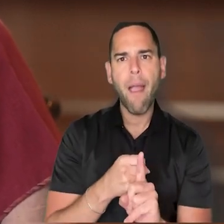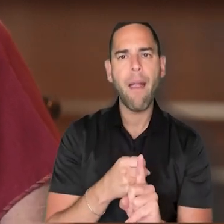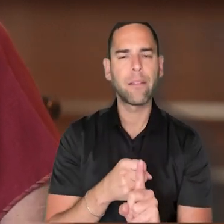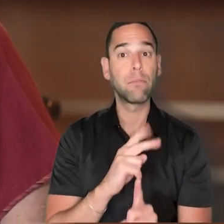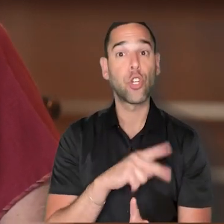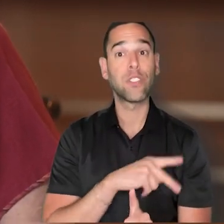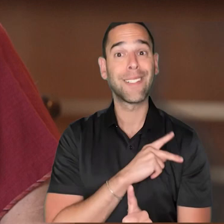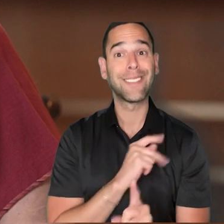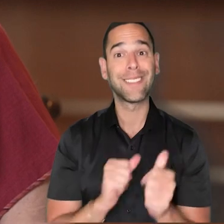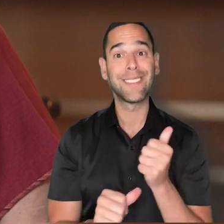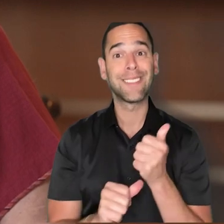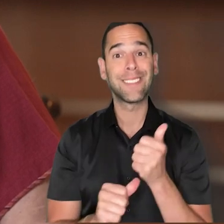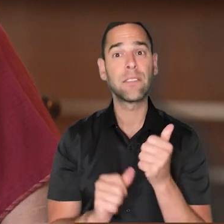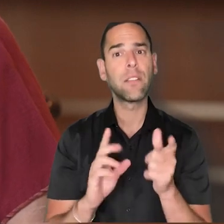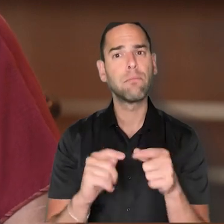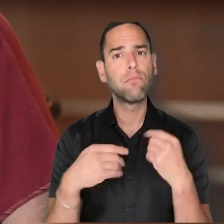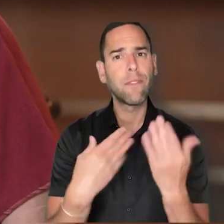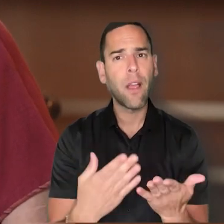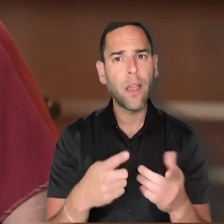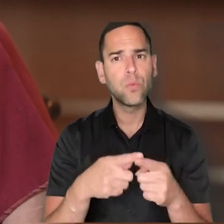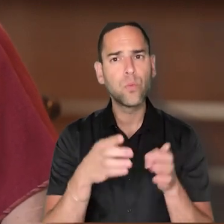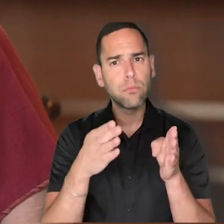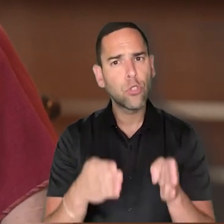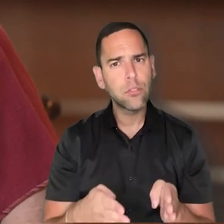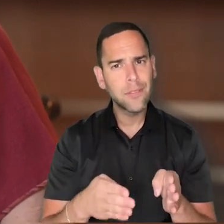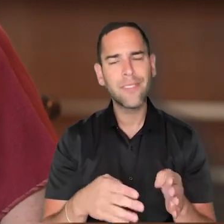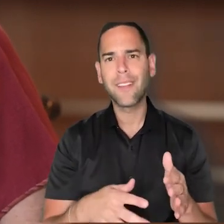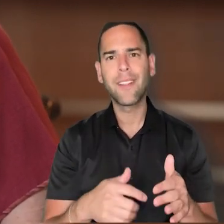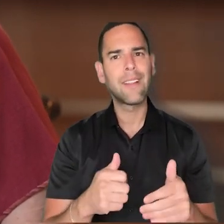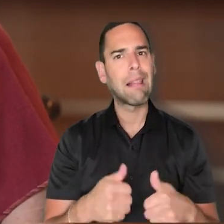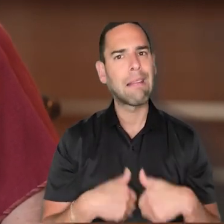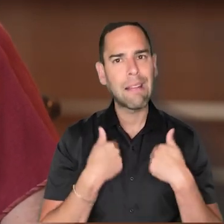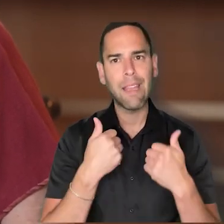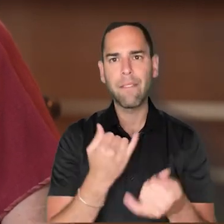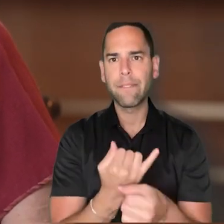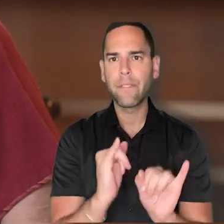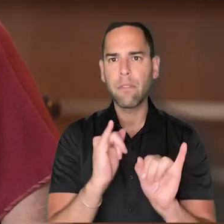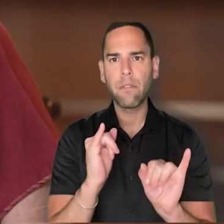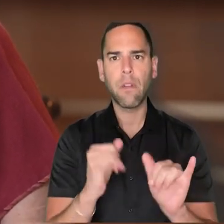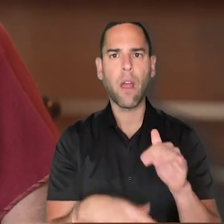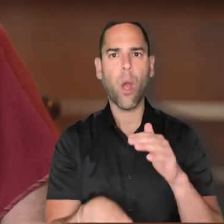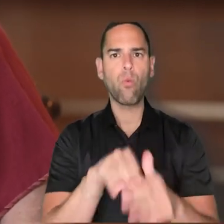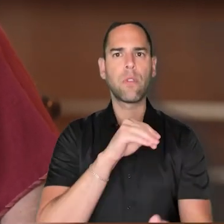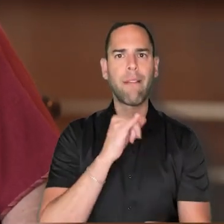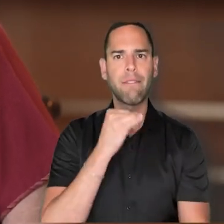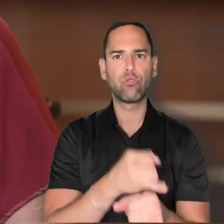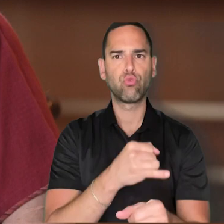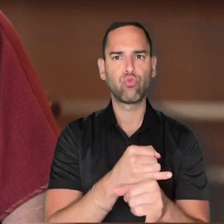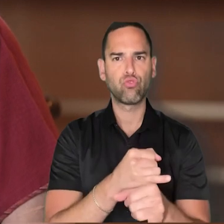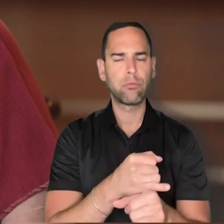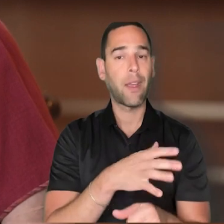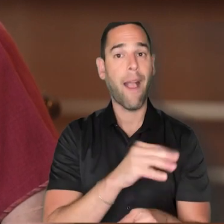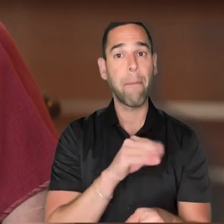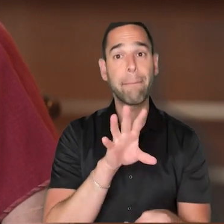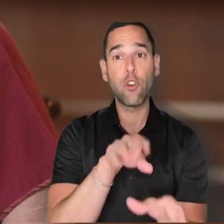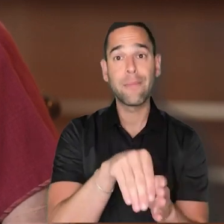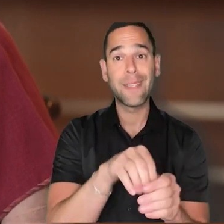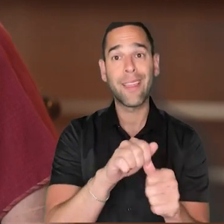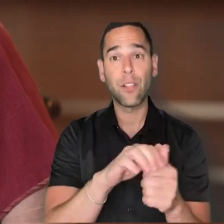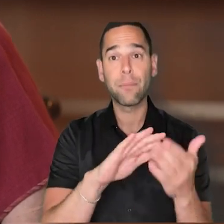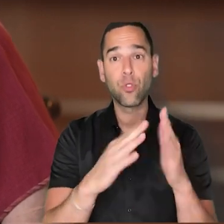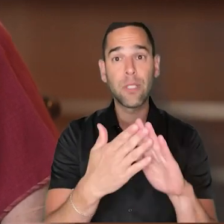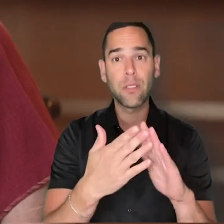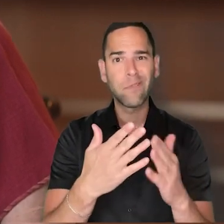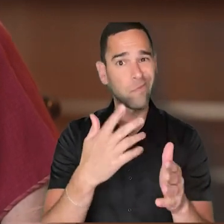something like personal assistance can be not only on the individual to live outside of an institution, but also to be able